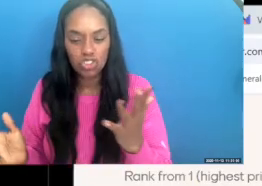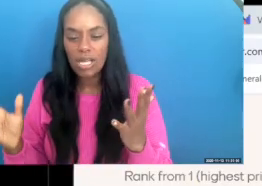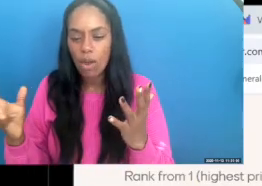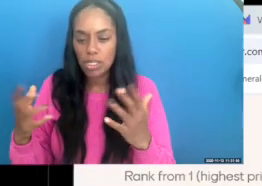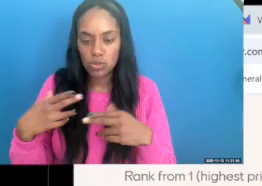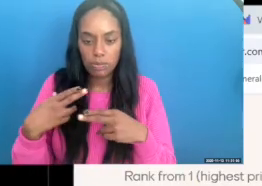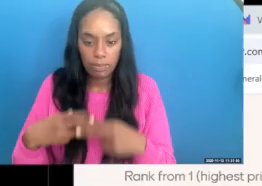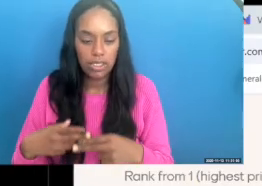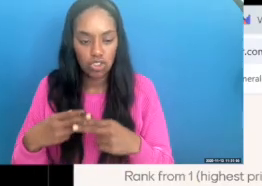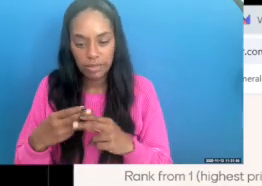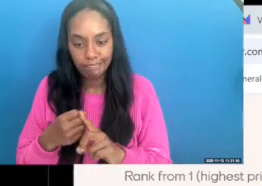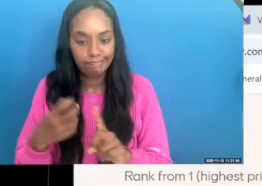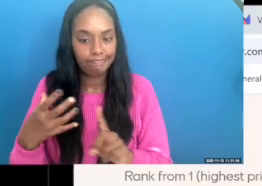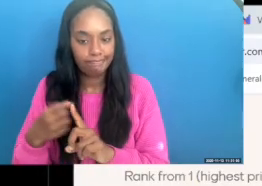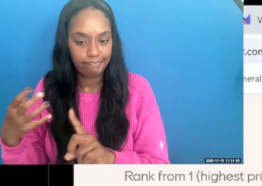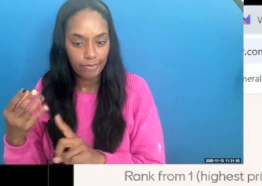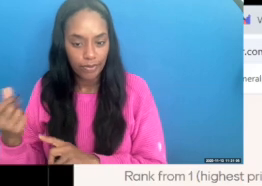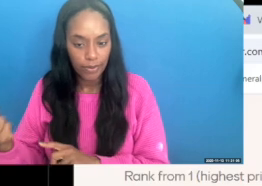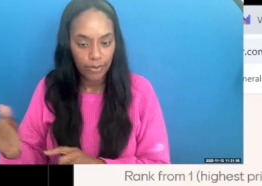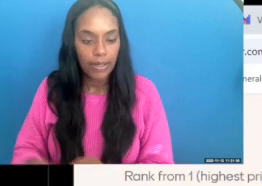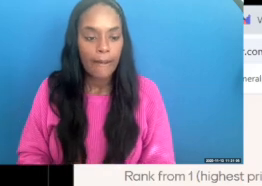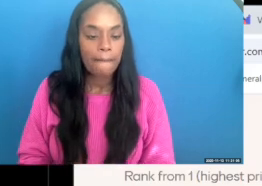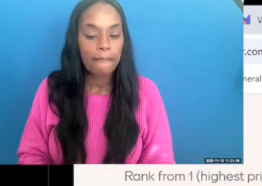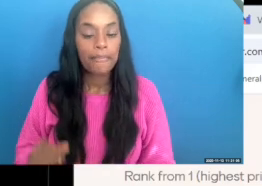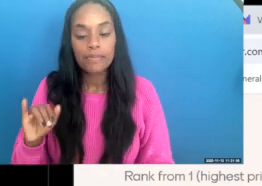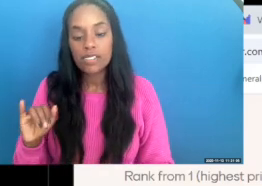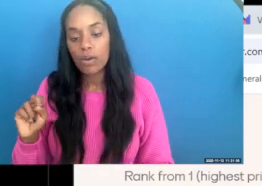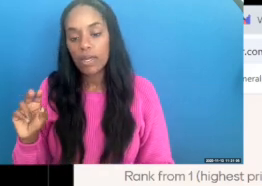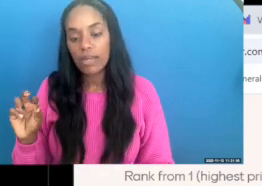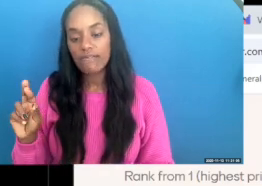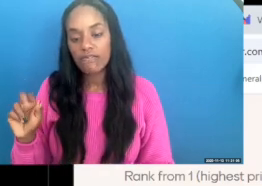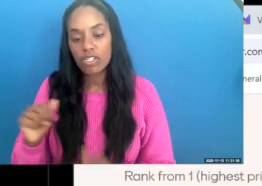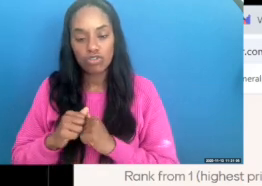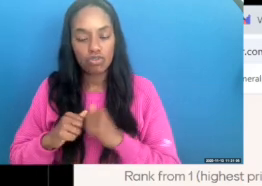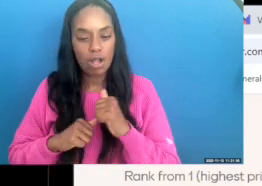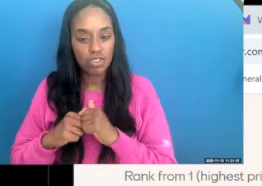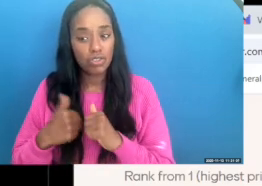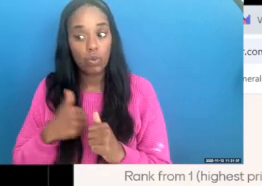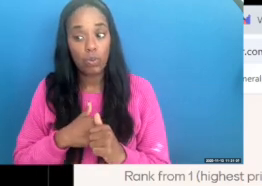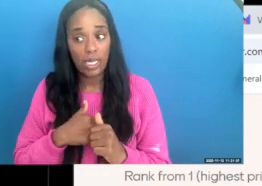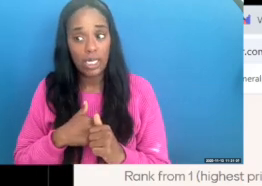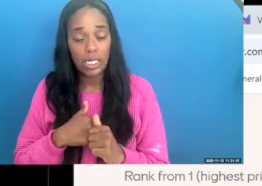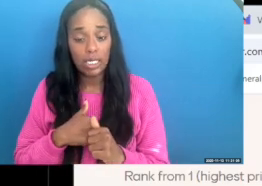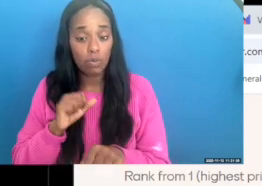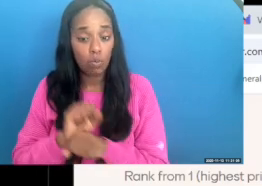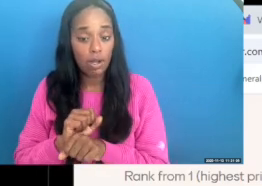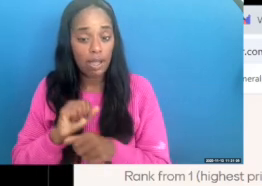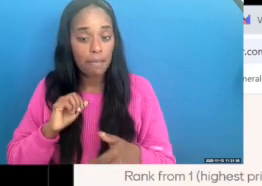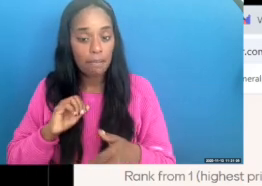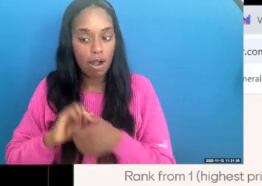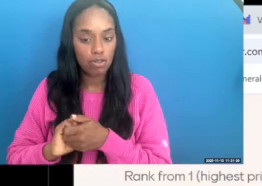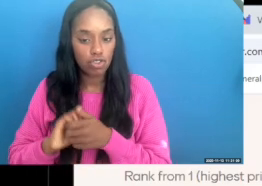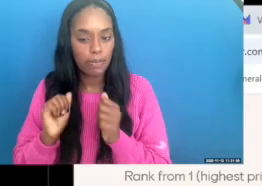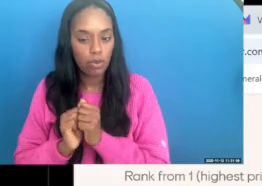thoroughness that you provided across each of these spaces. And I want to just touch on a couple of them very, very quickly. First,